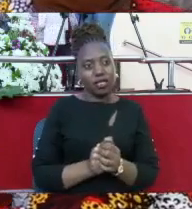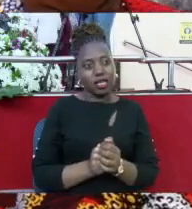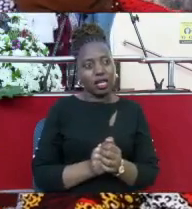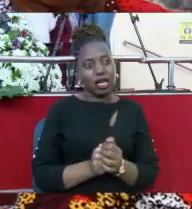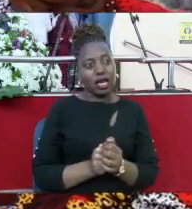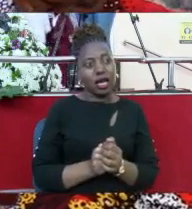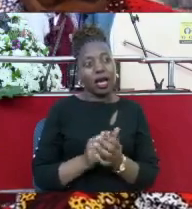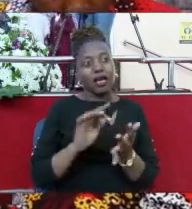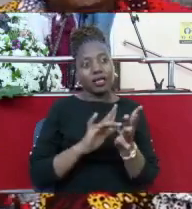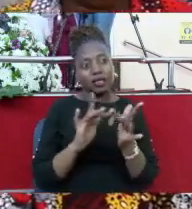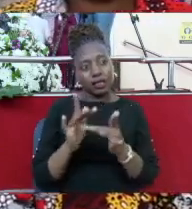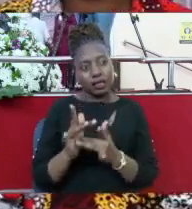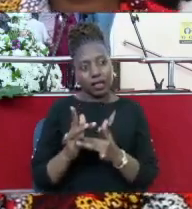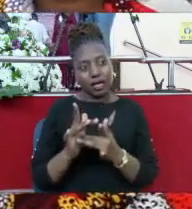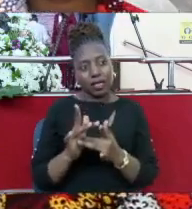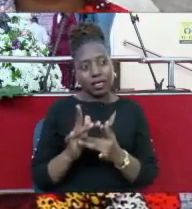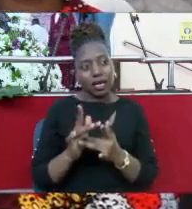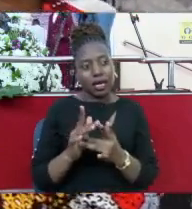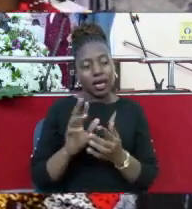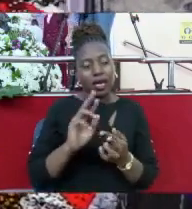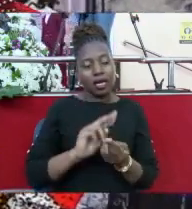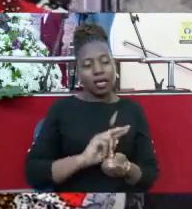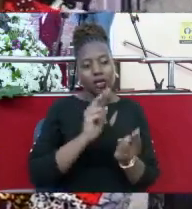Jesus restored us back to God